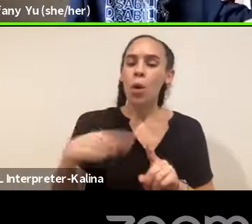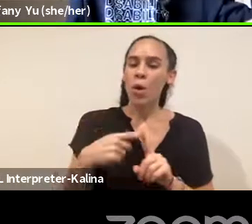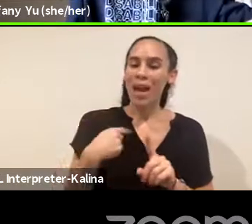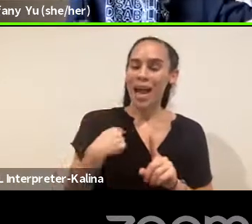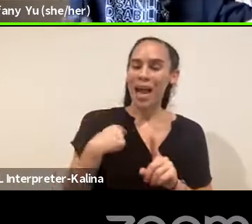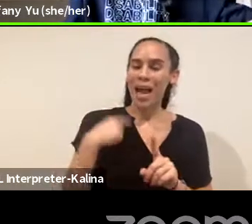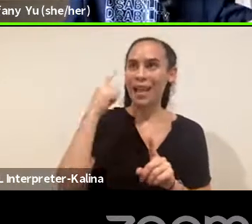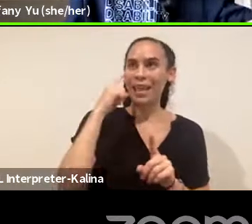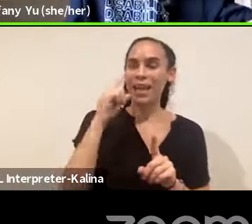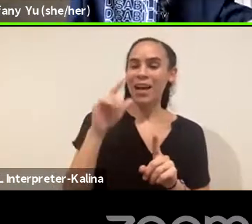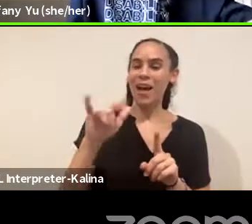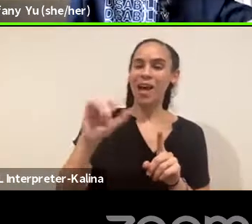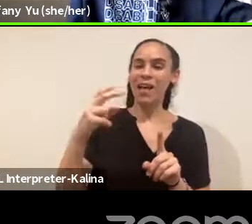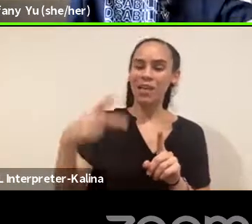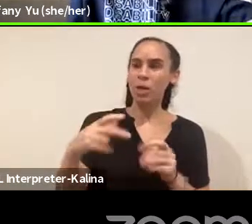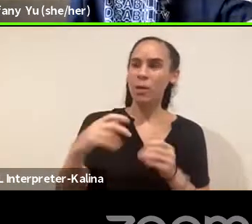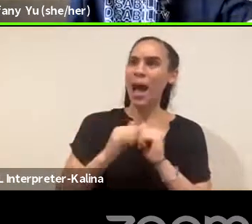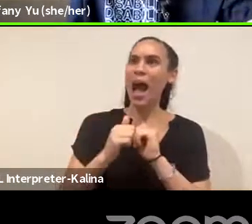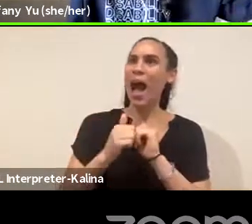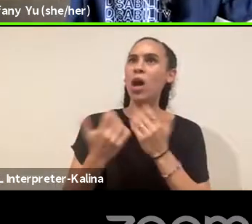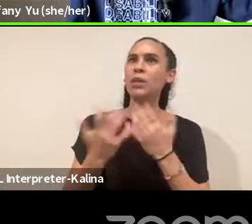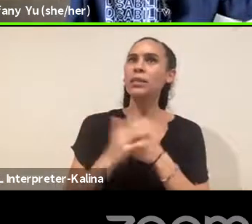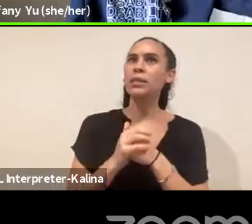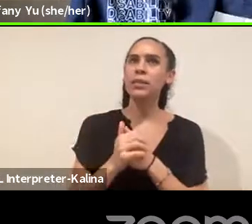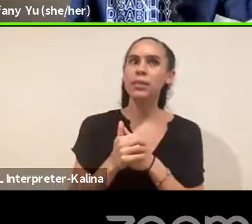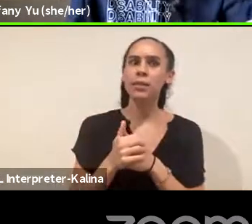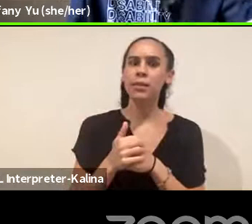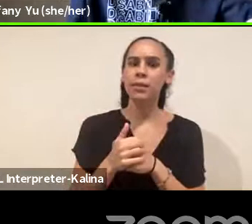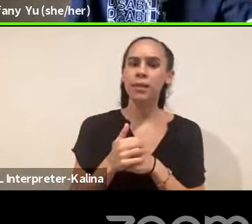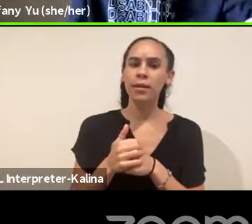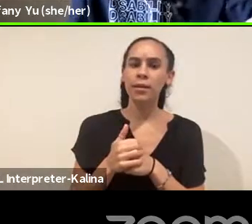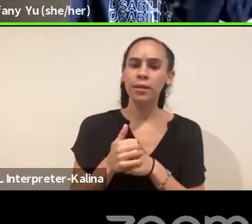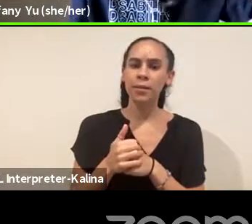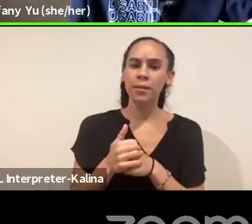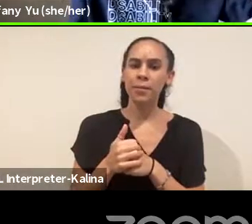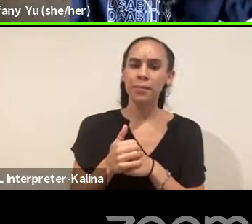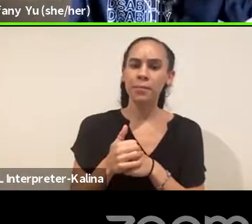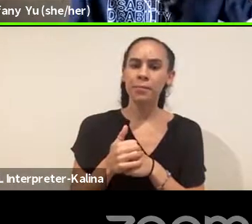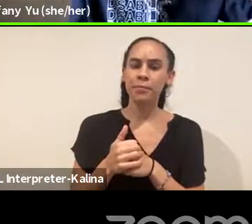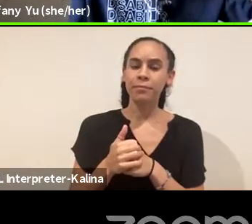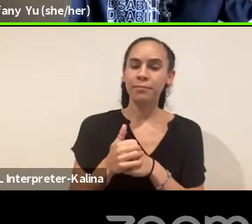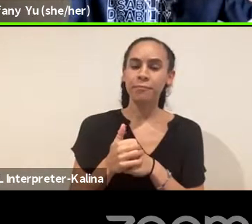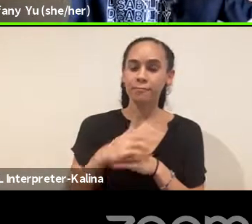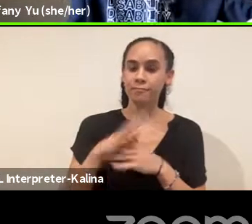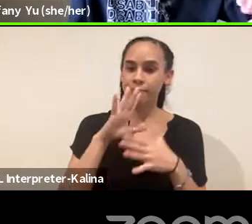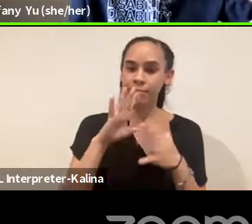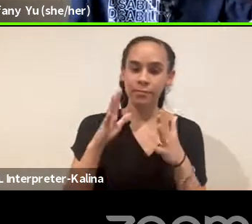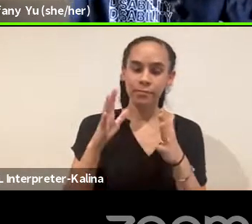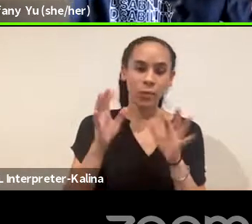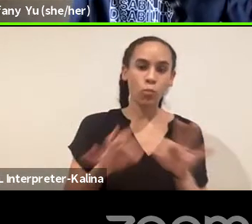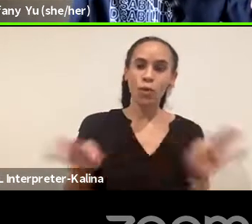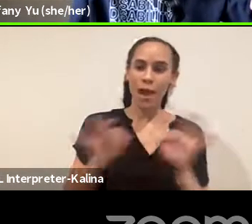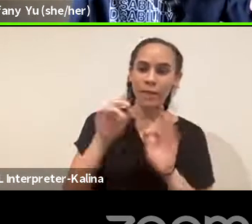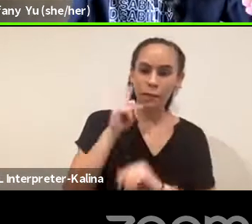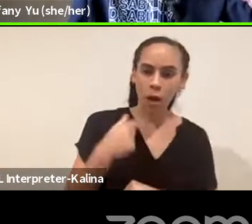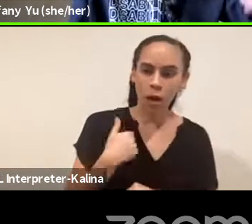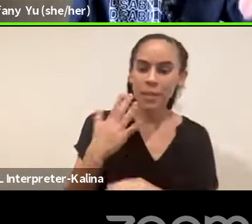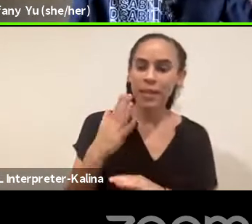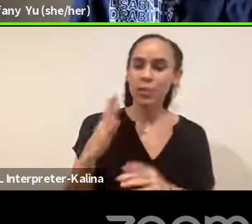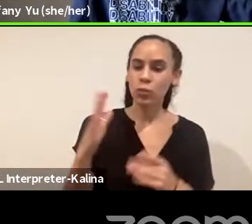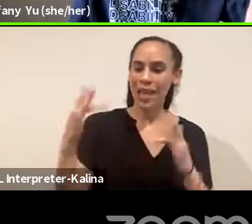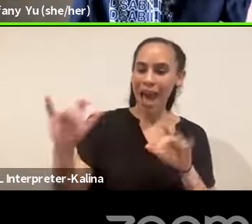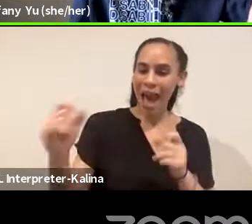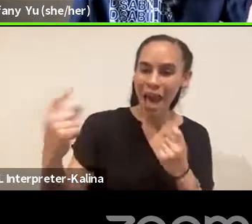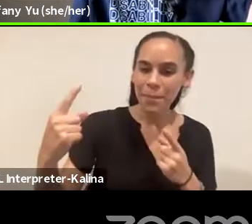it is kind of manifesting, or the way that is the most prevalent for me right now, it is this empathy in action for